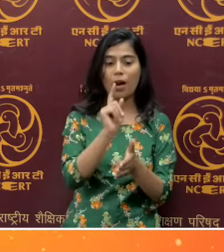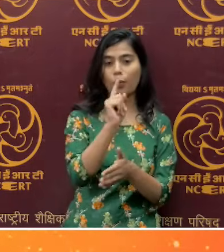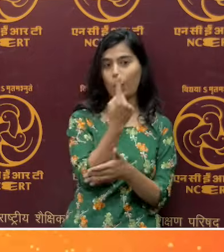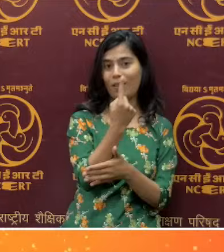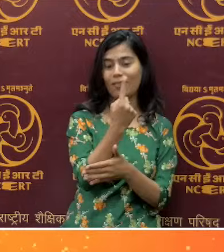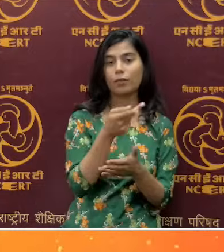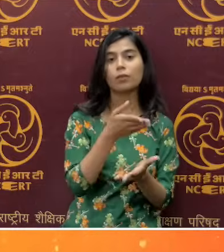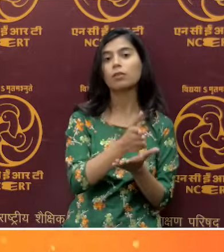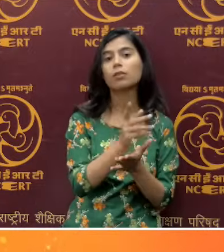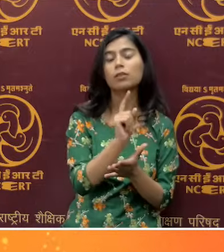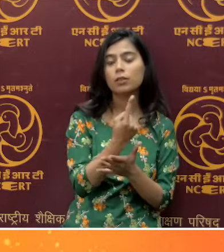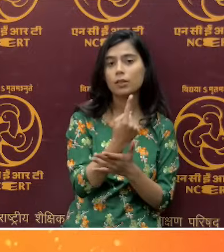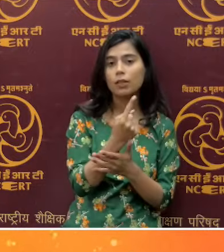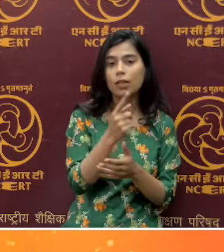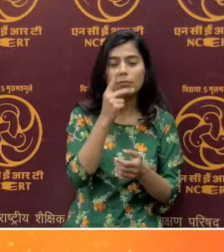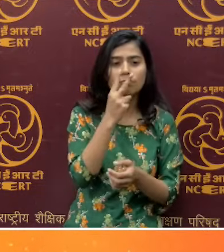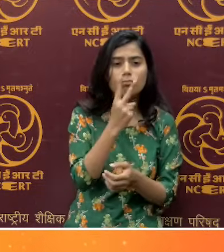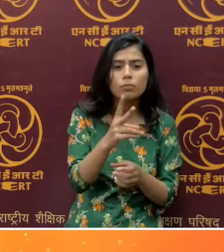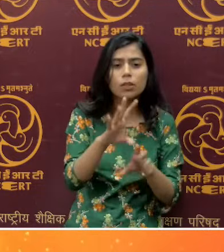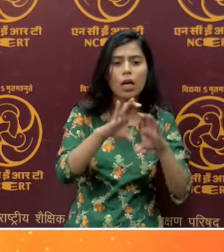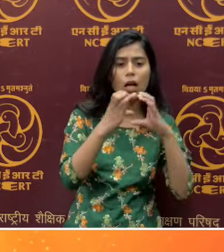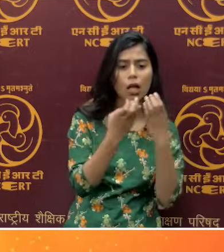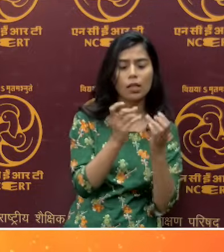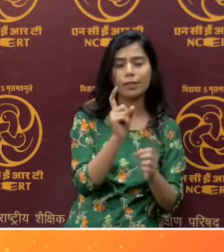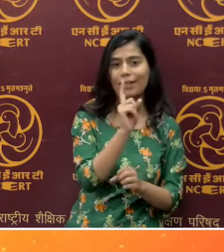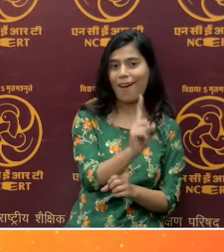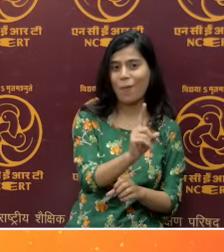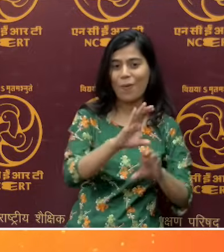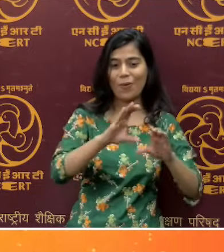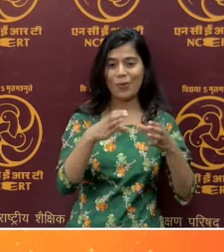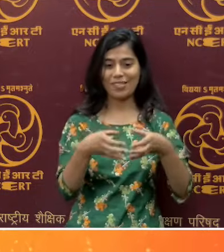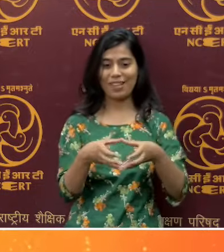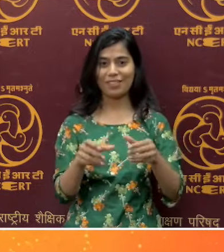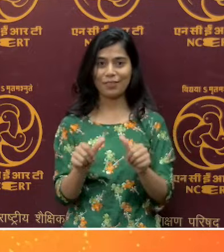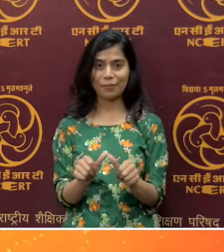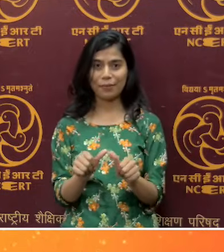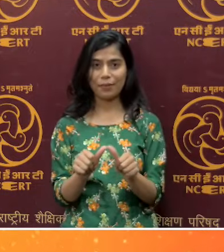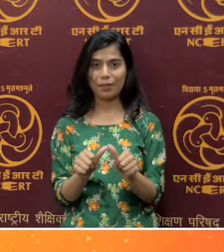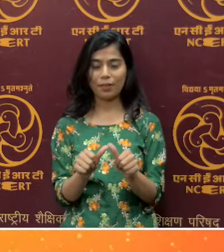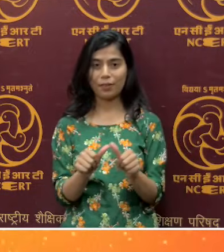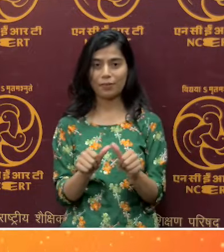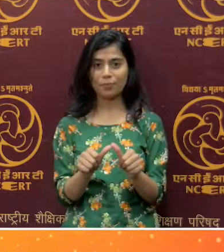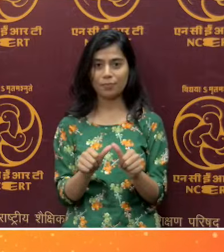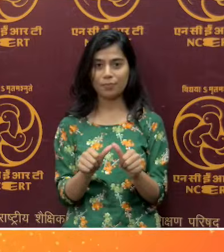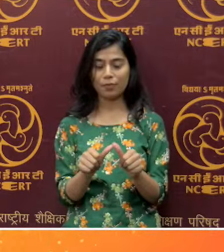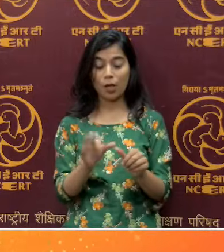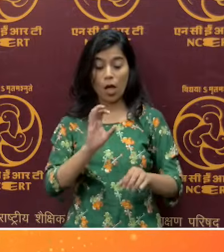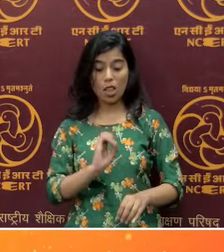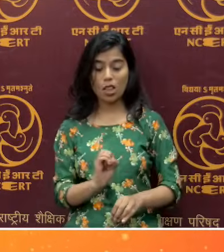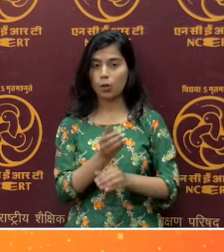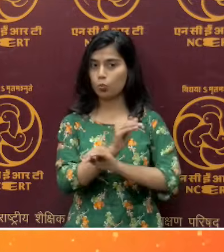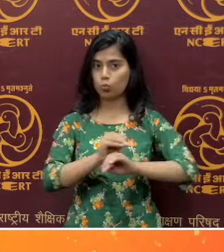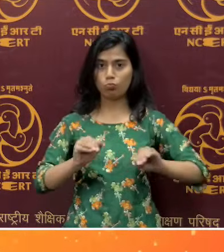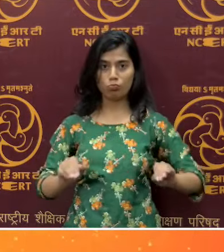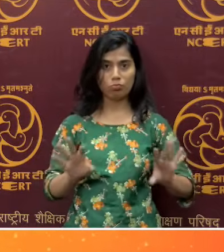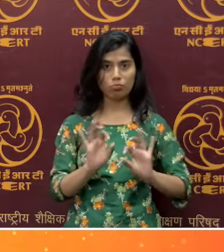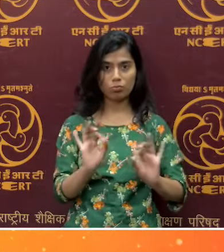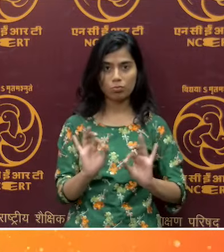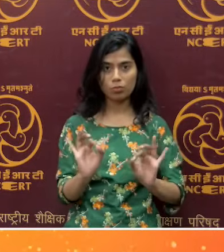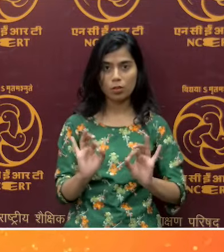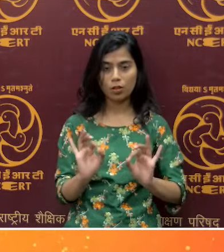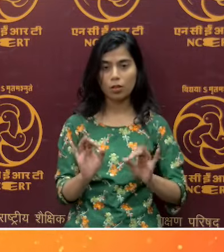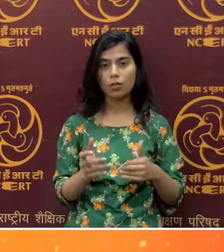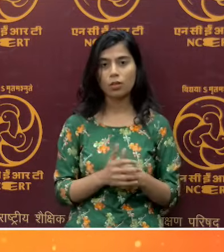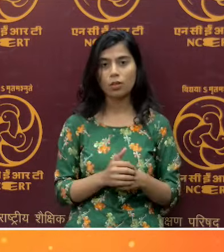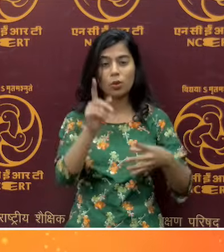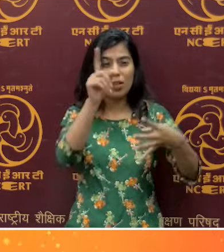1, so I can see class 1 section A is allotted to me. Currently there is a 0 students. So you can see the list is